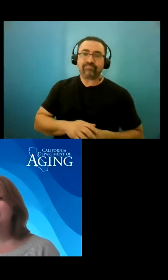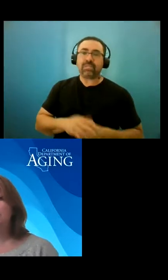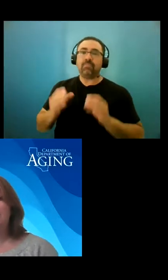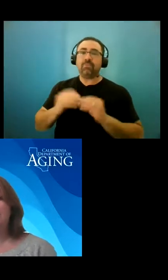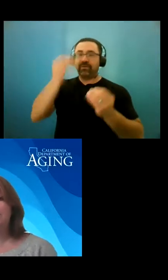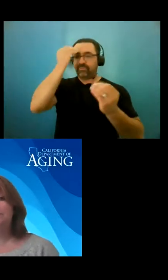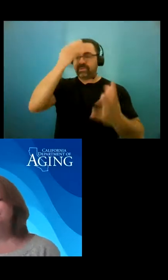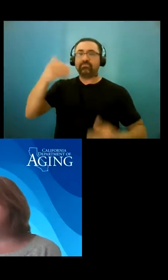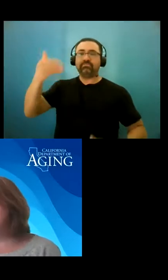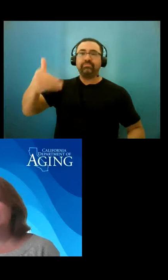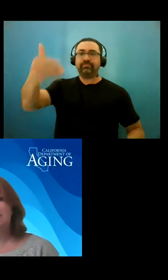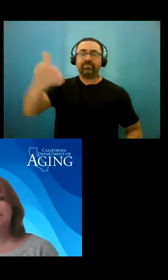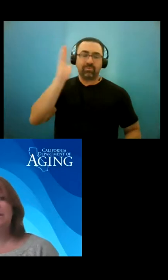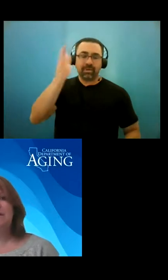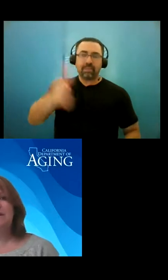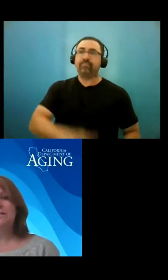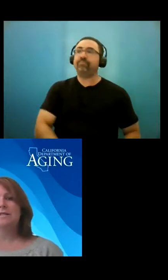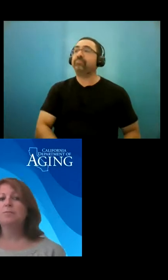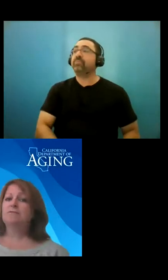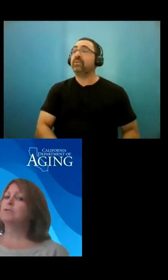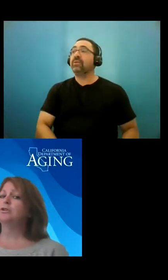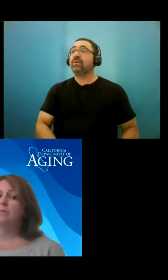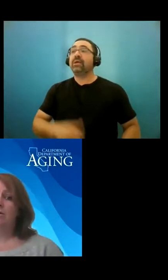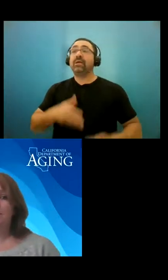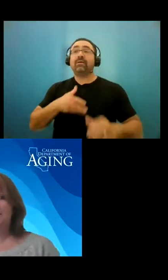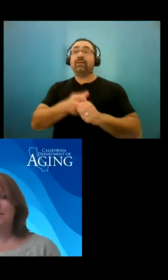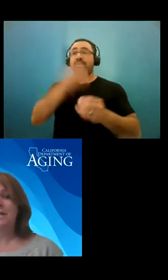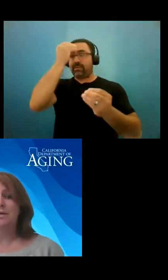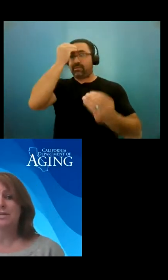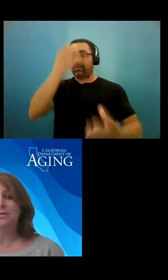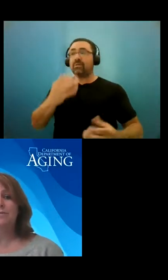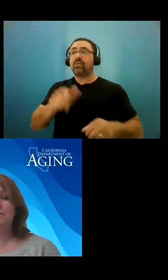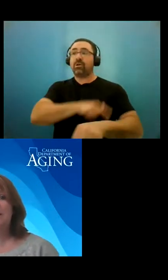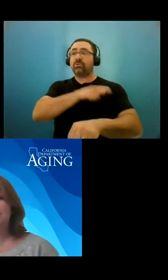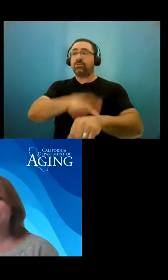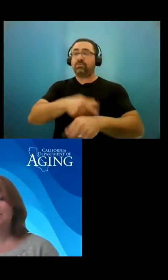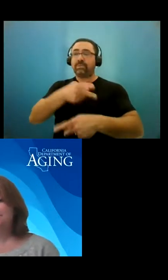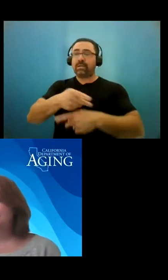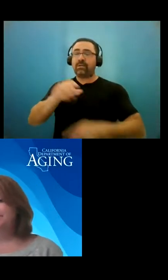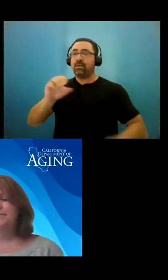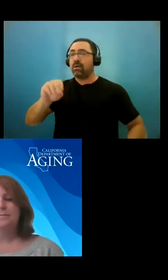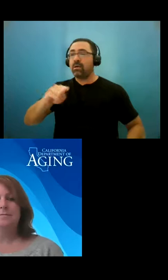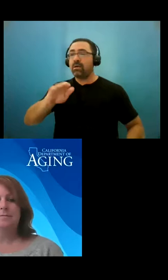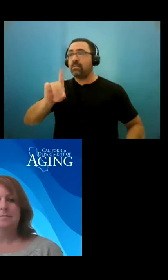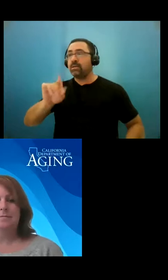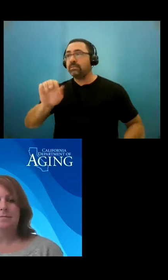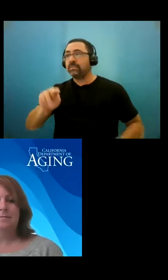will be forthcoming soon. And I believe that is the update for Long-Term Care Ombudsman. And I'll hand it over to Amanda Lawrence.